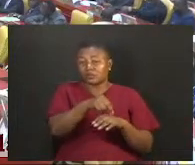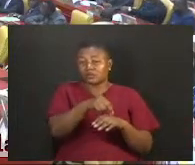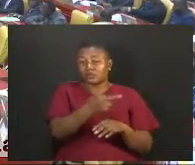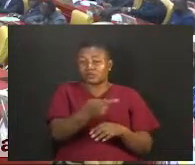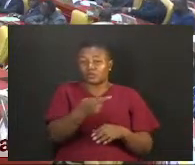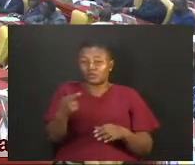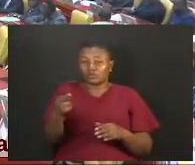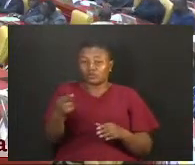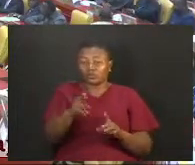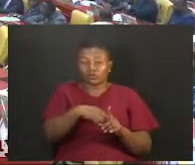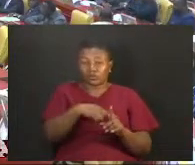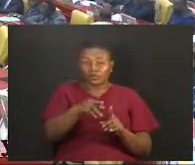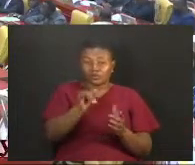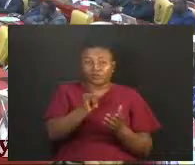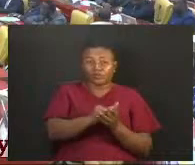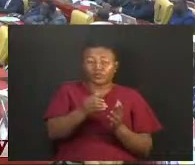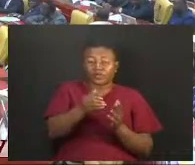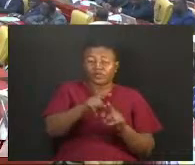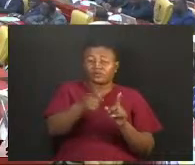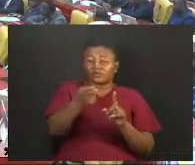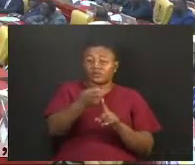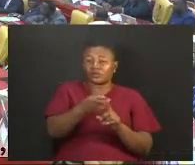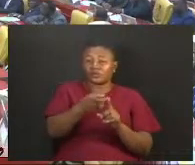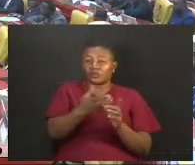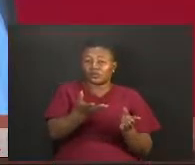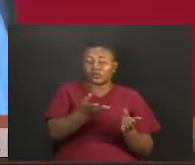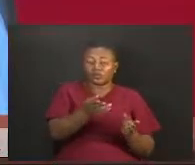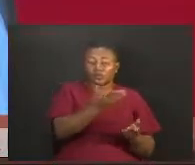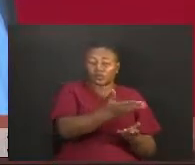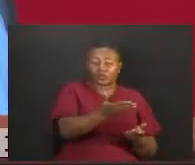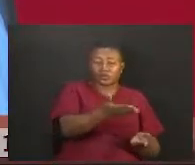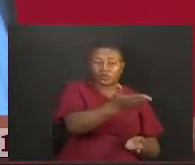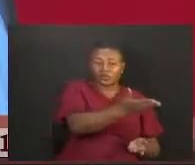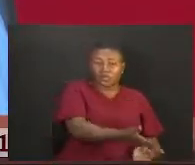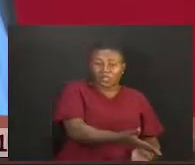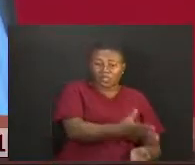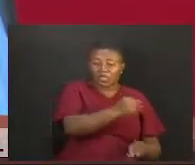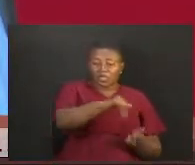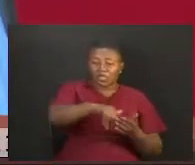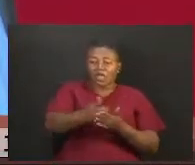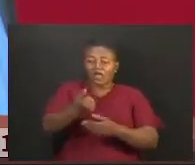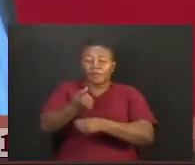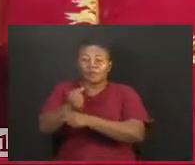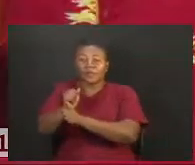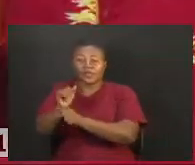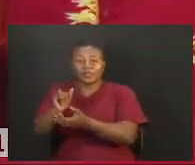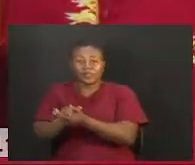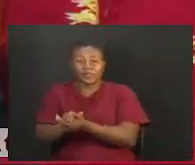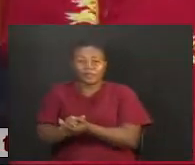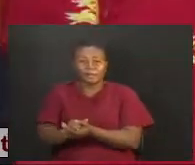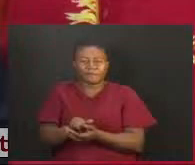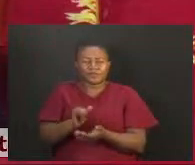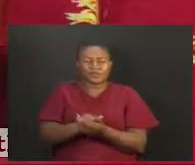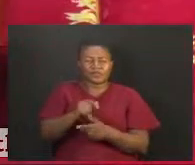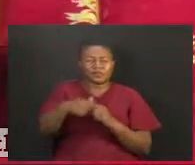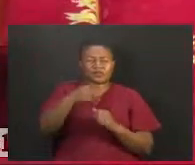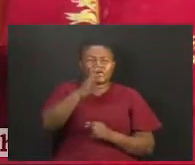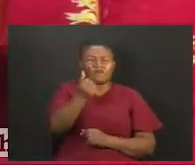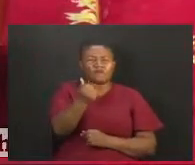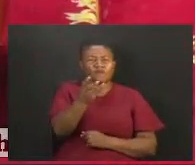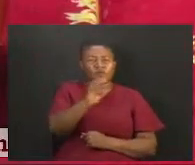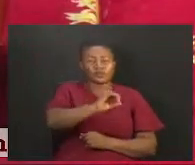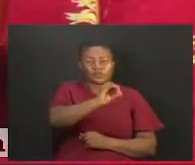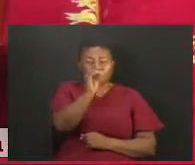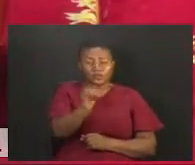difference between the revenue of a commodity and the average cost of producing that commodity, is about 14%